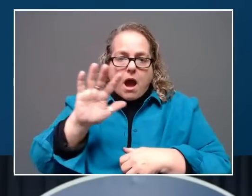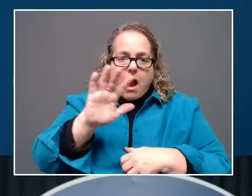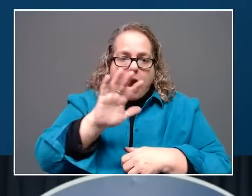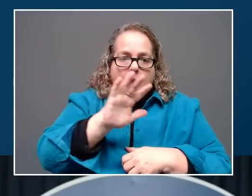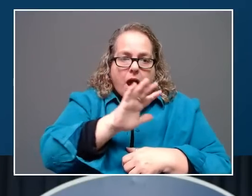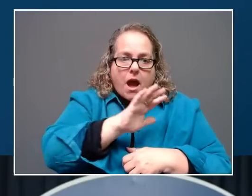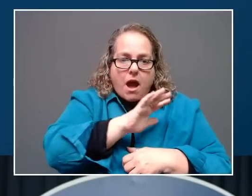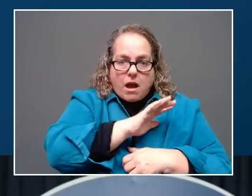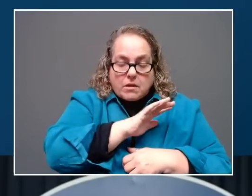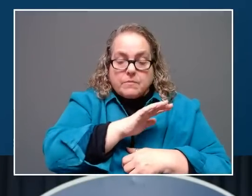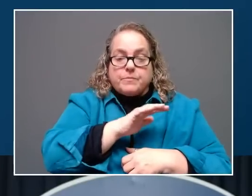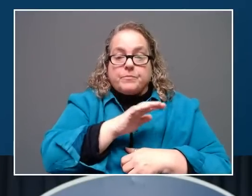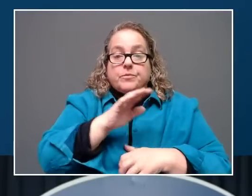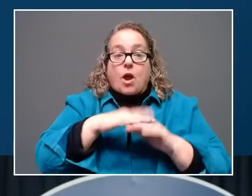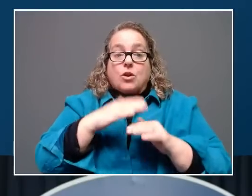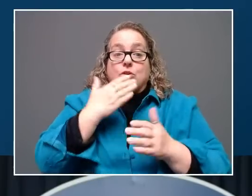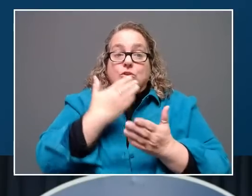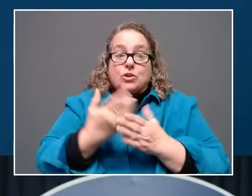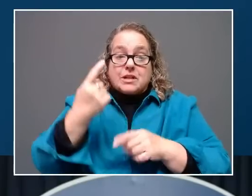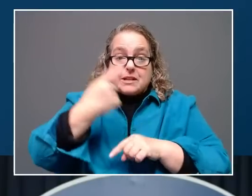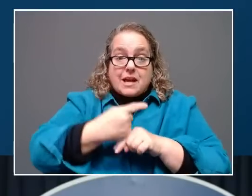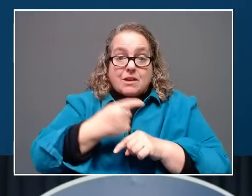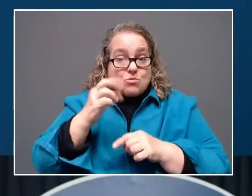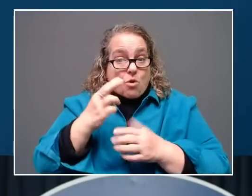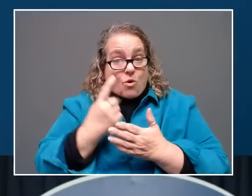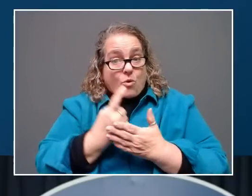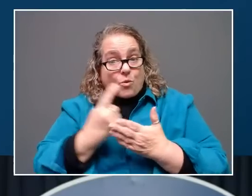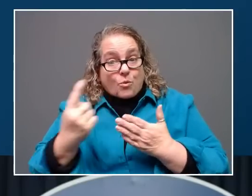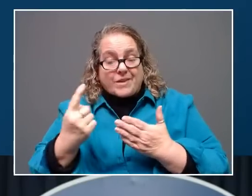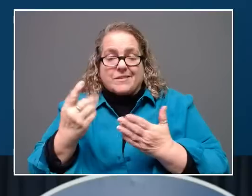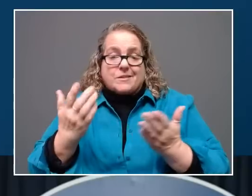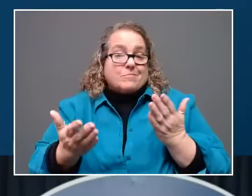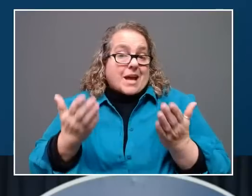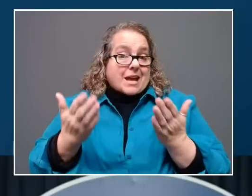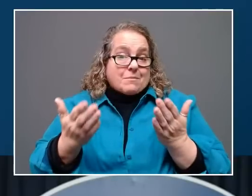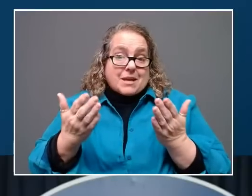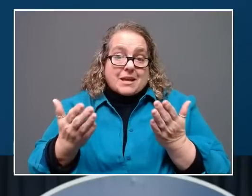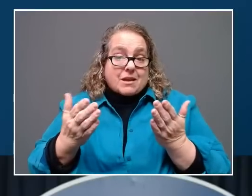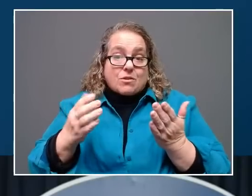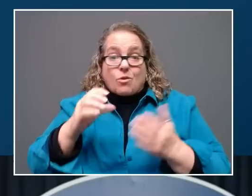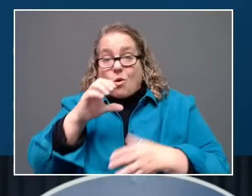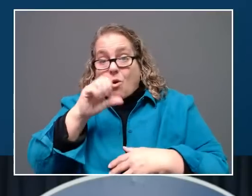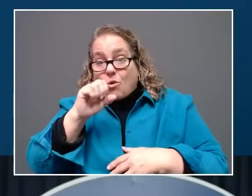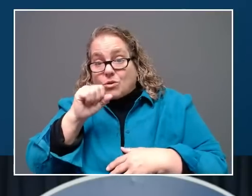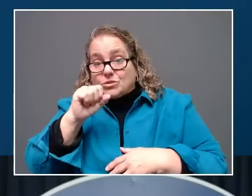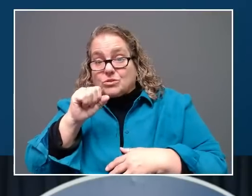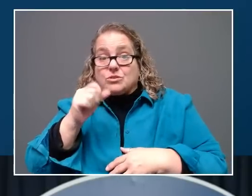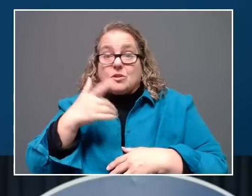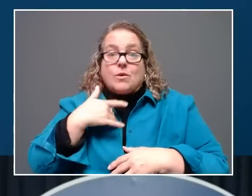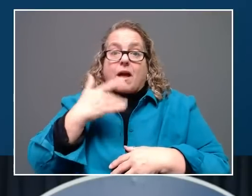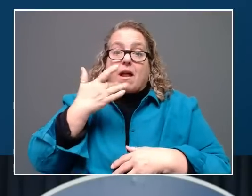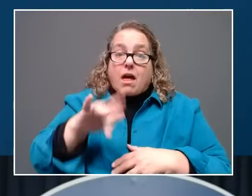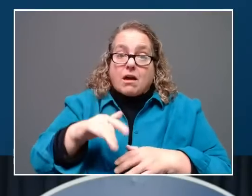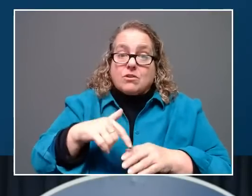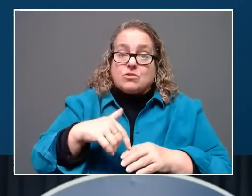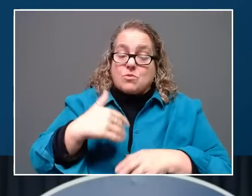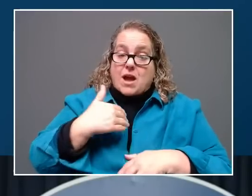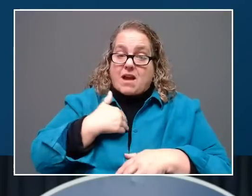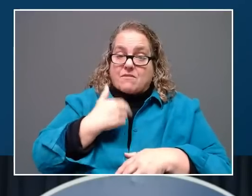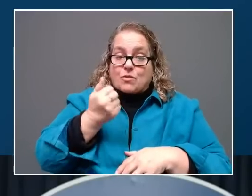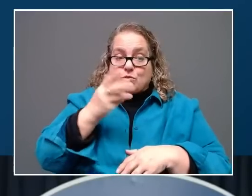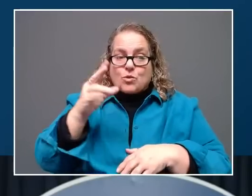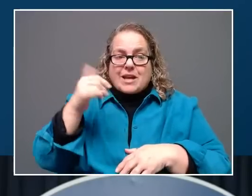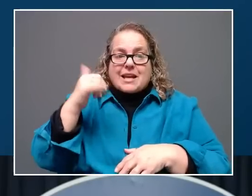On good days or weeks, it might have been orange, and we were lucky to have a couple of yellow